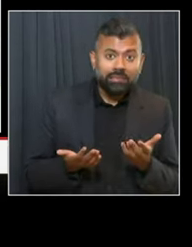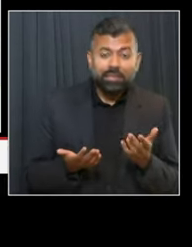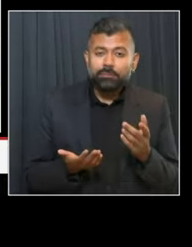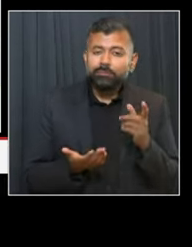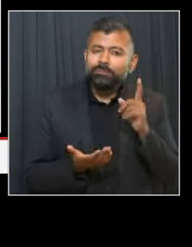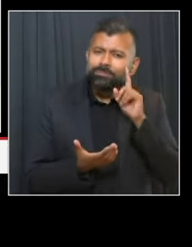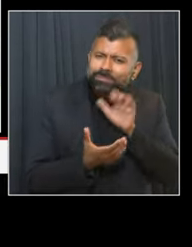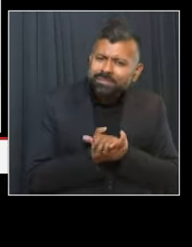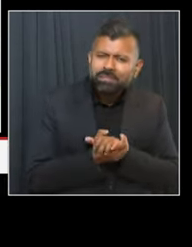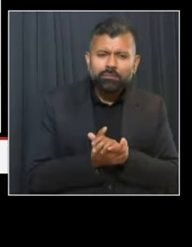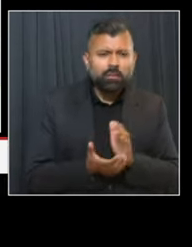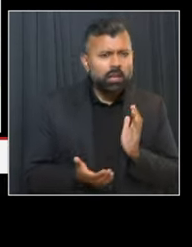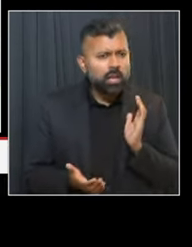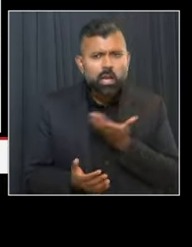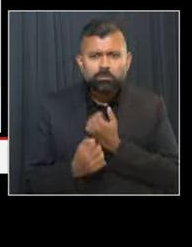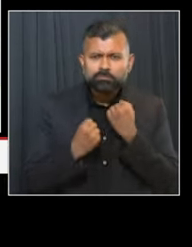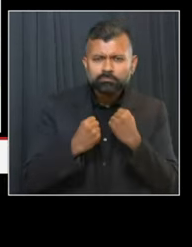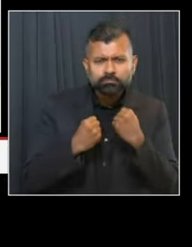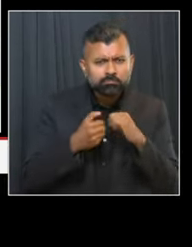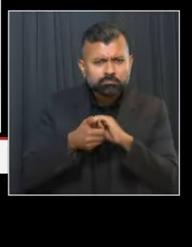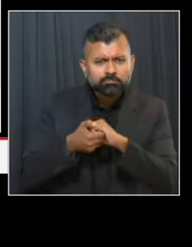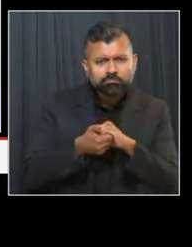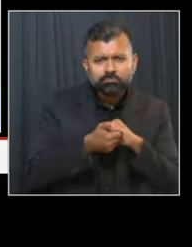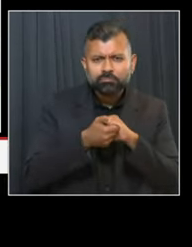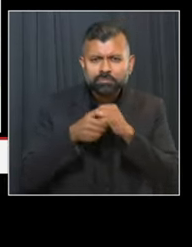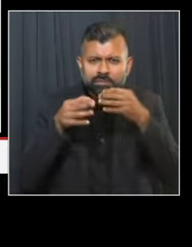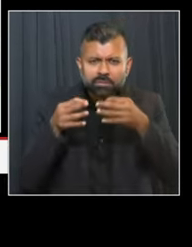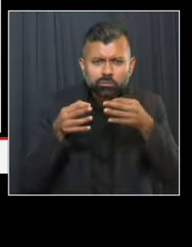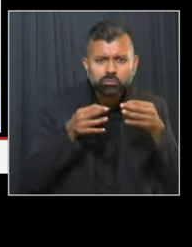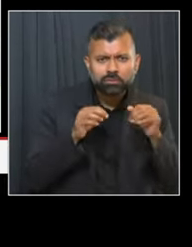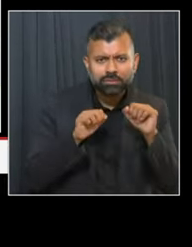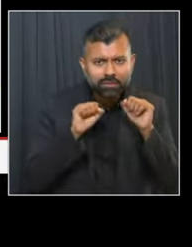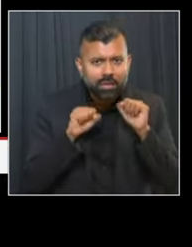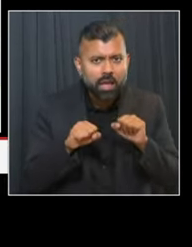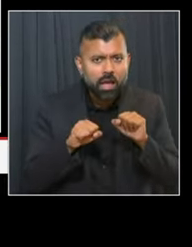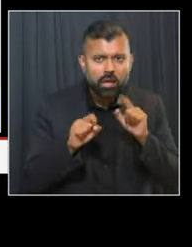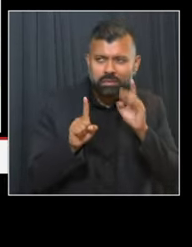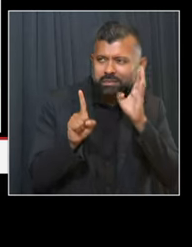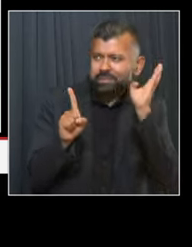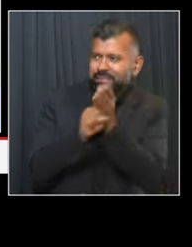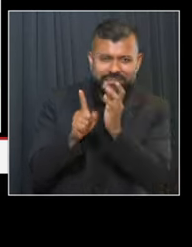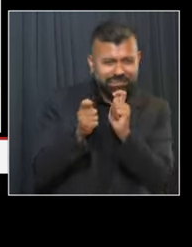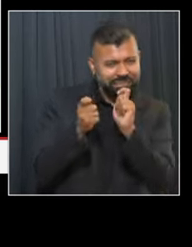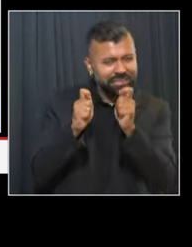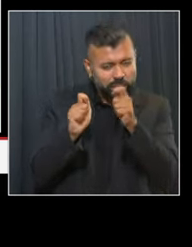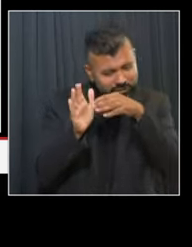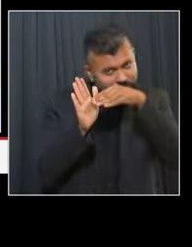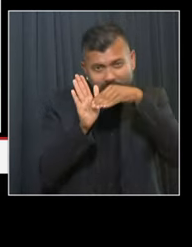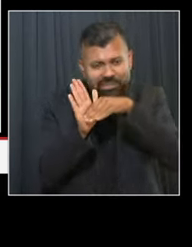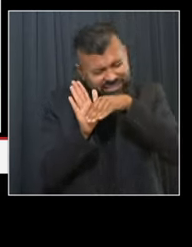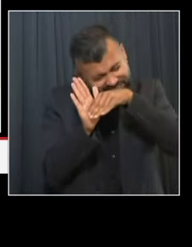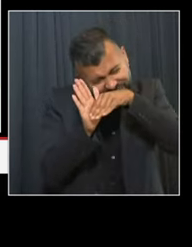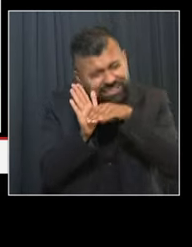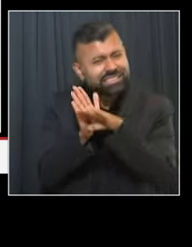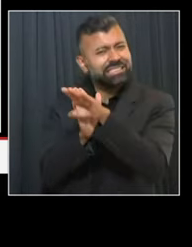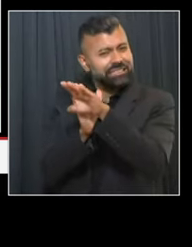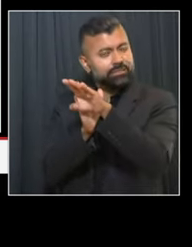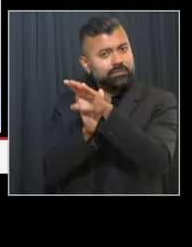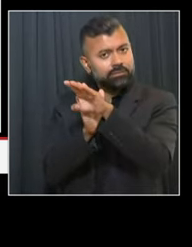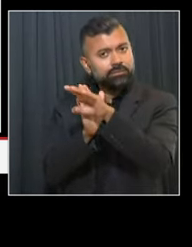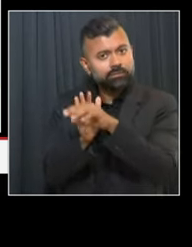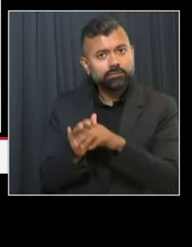that trajectory. And that is what we begin with these